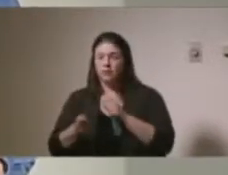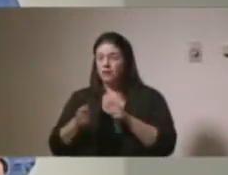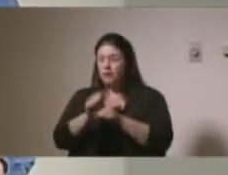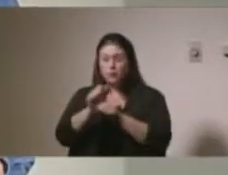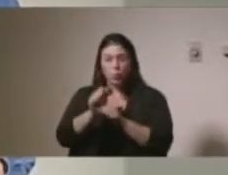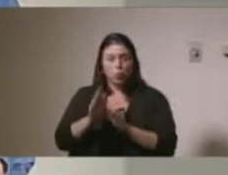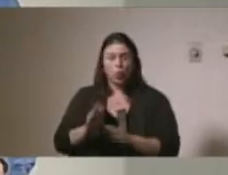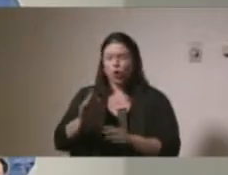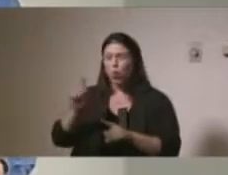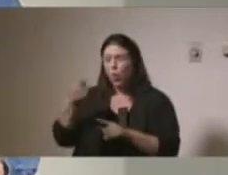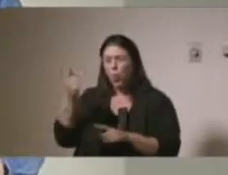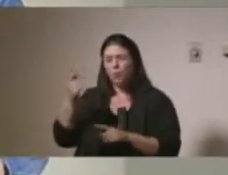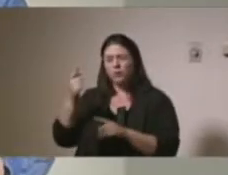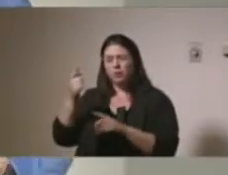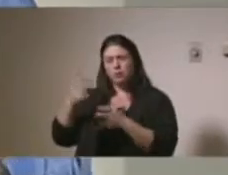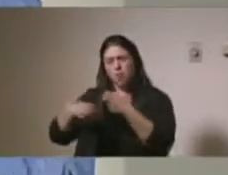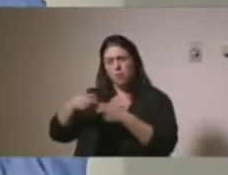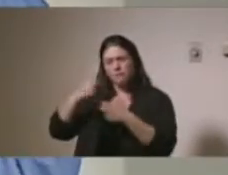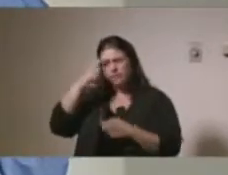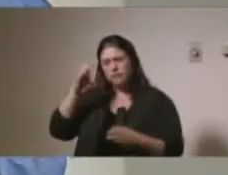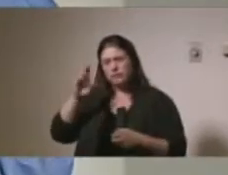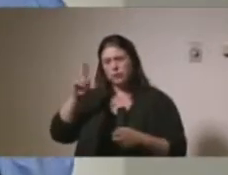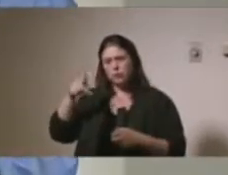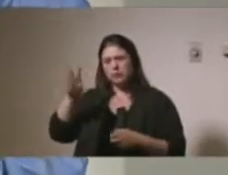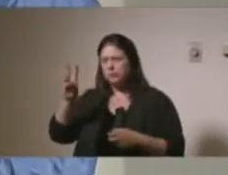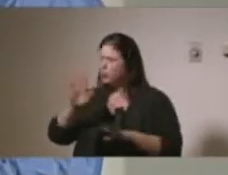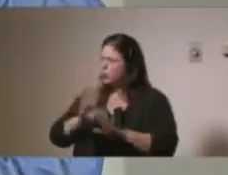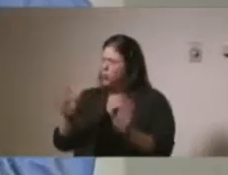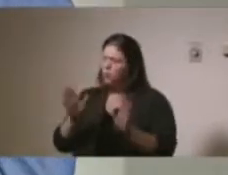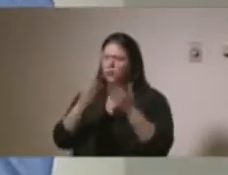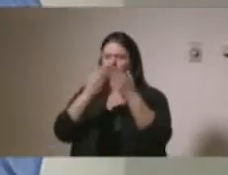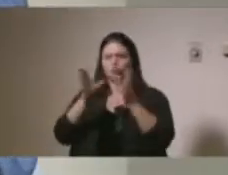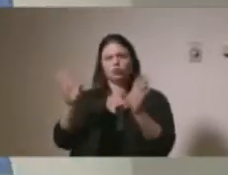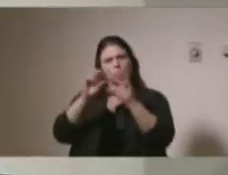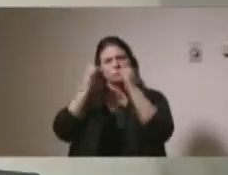is about what we want our society to look like. Thank you very much.